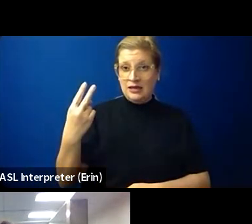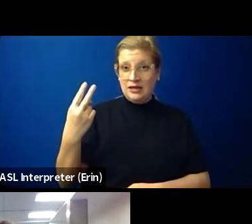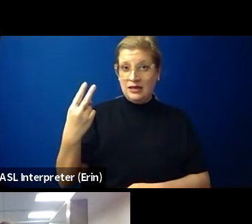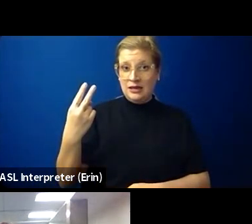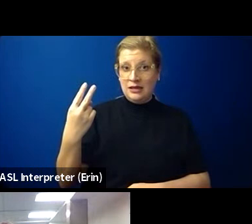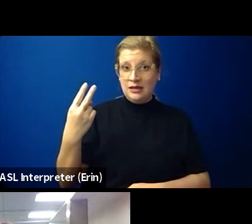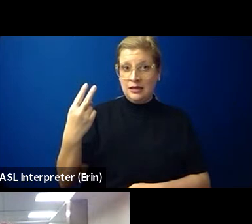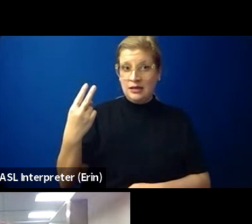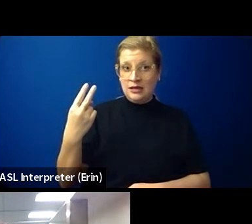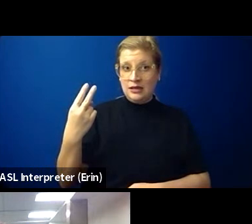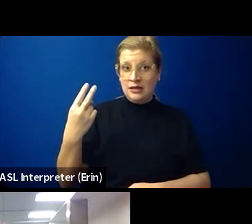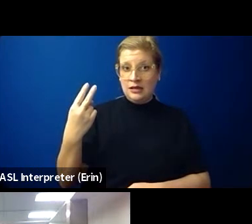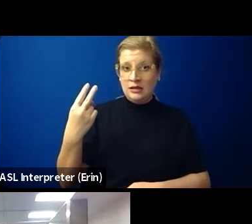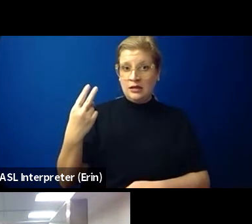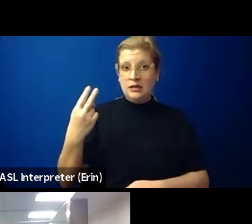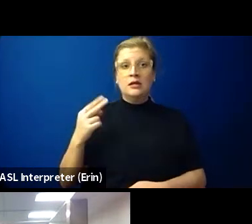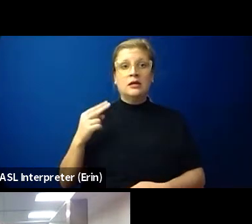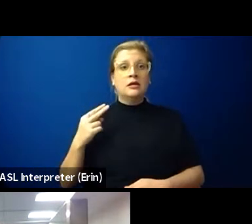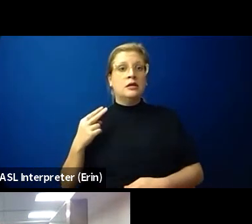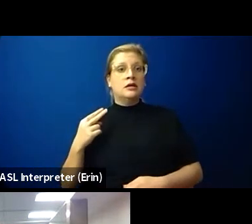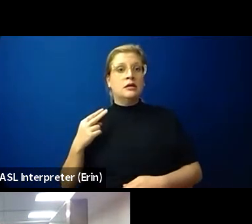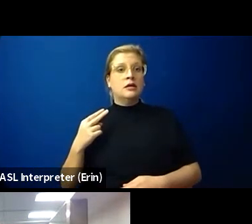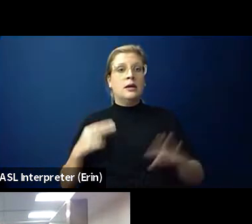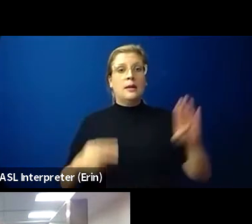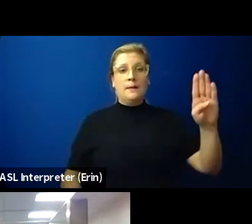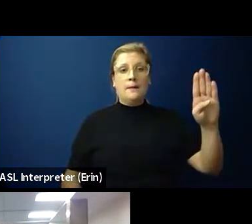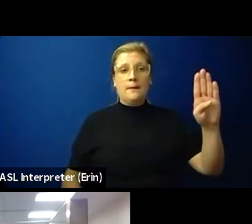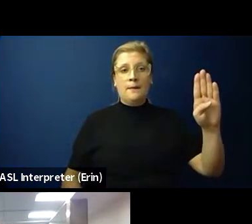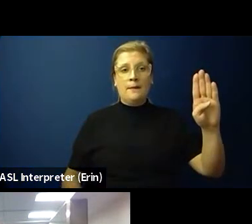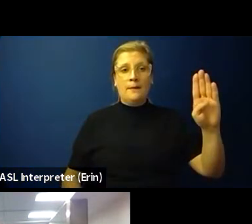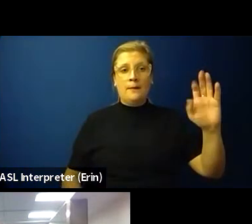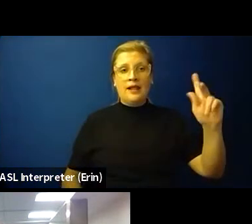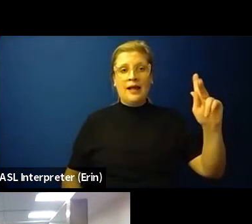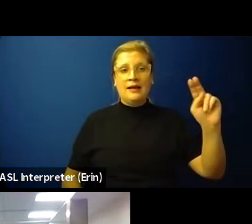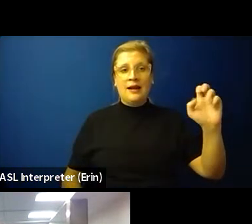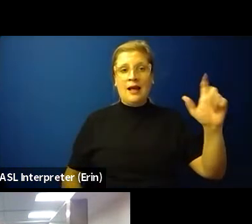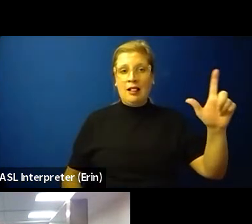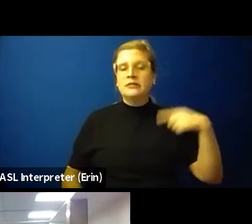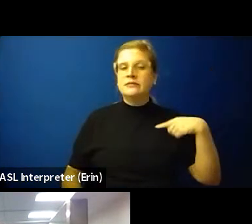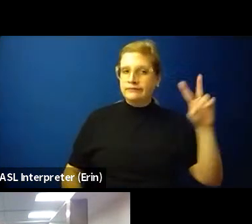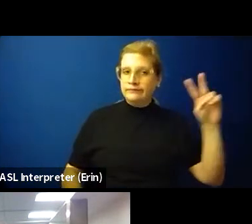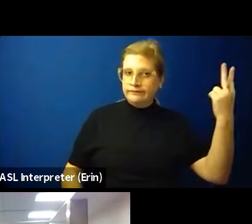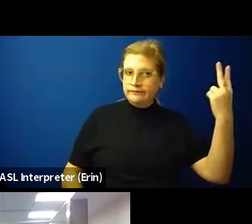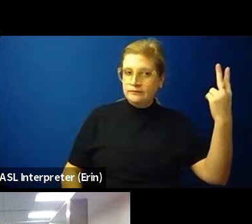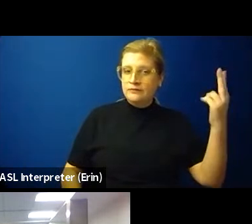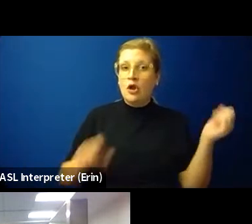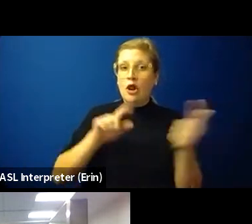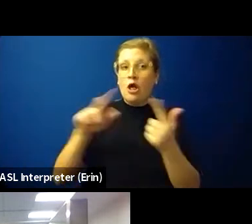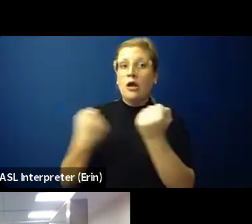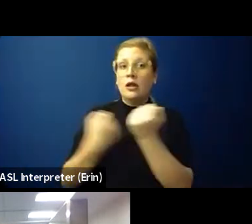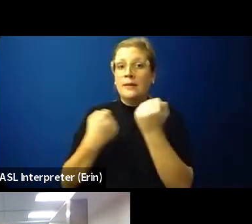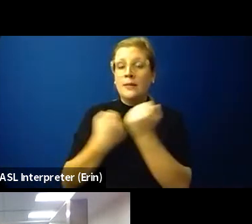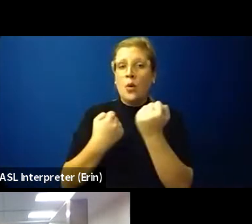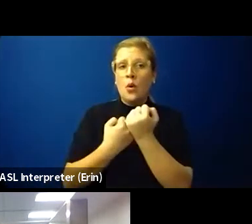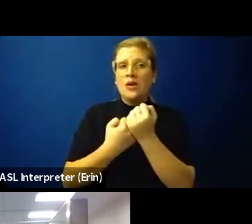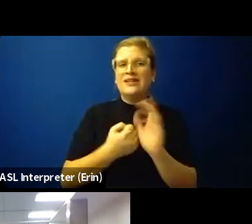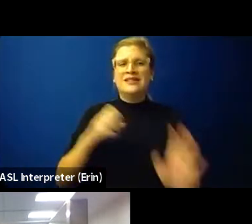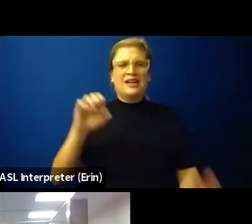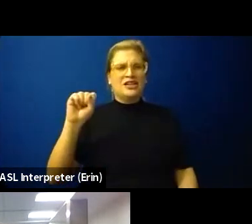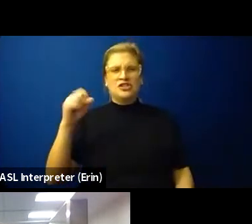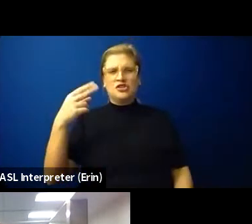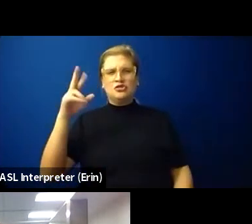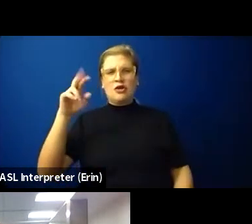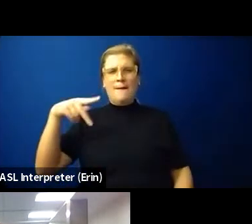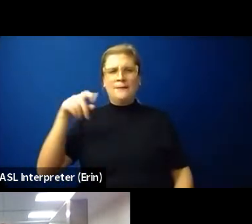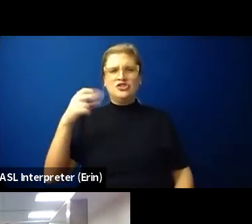Commissioner Moore. Second. It's seconded by Commissioner Blacknell. All those in favor signify by saying aye. Can I just ask a